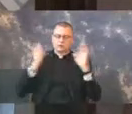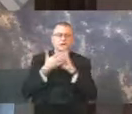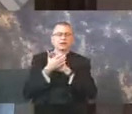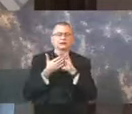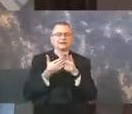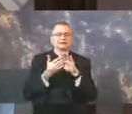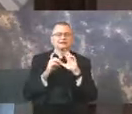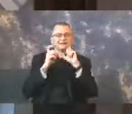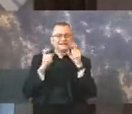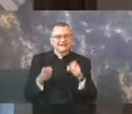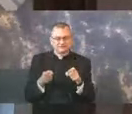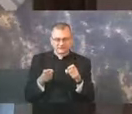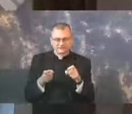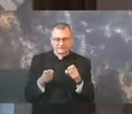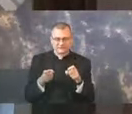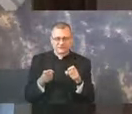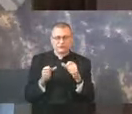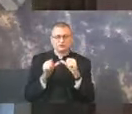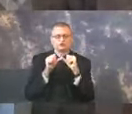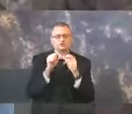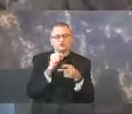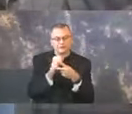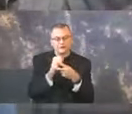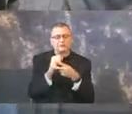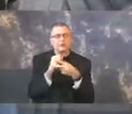in keeping with the sacrament you have established.